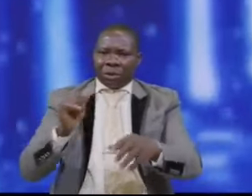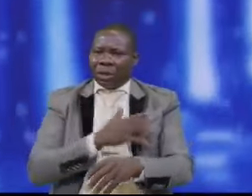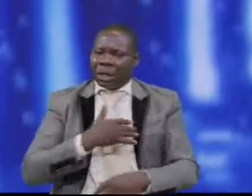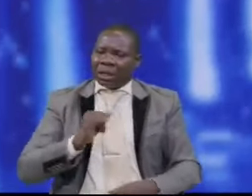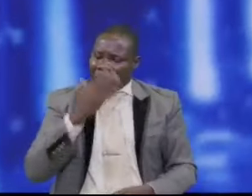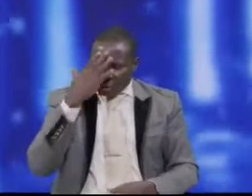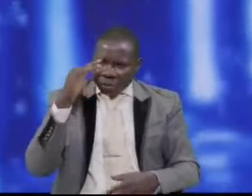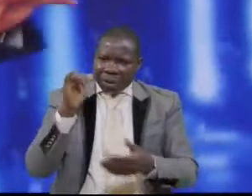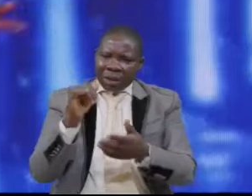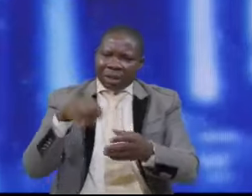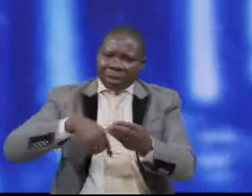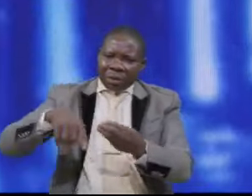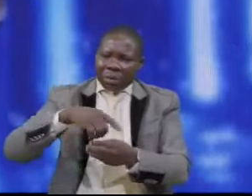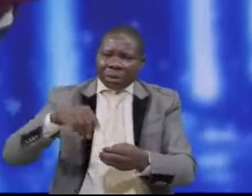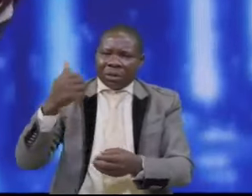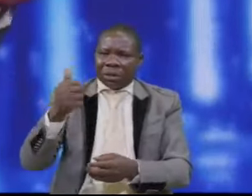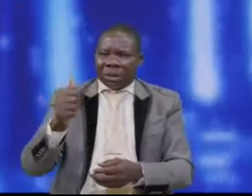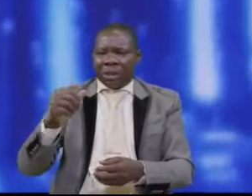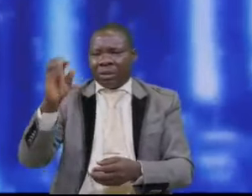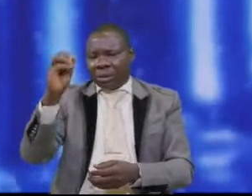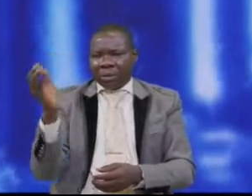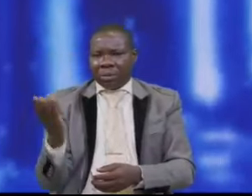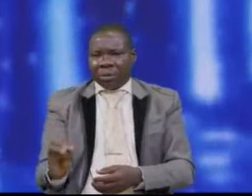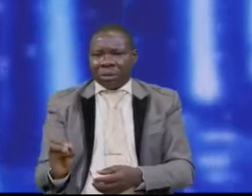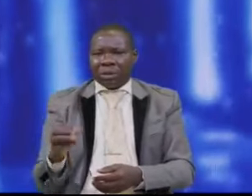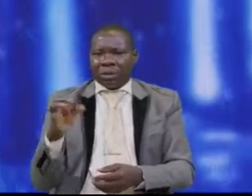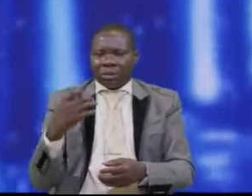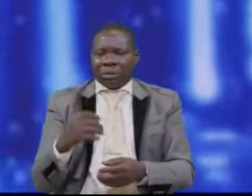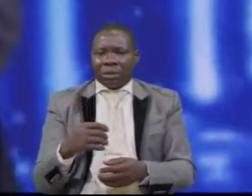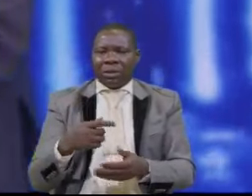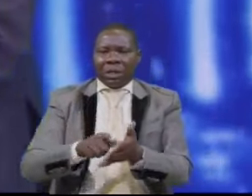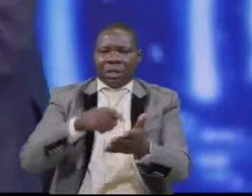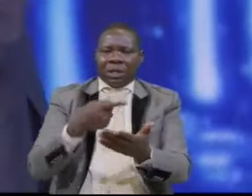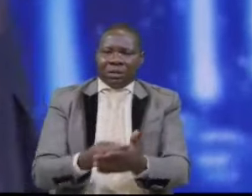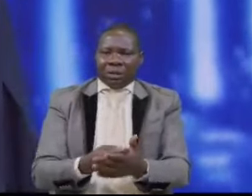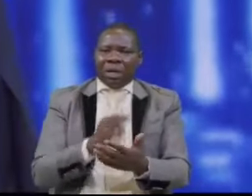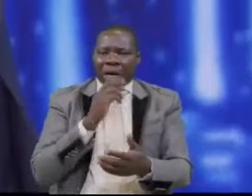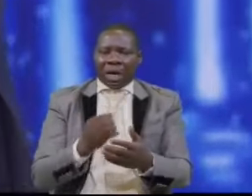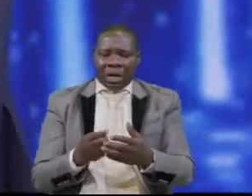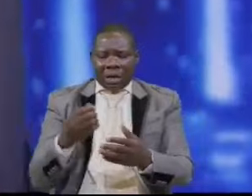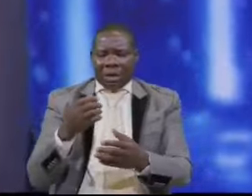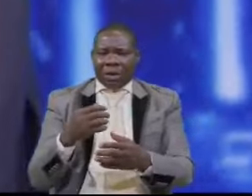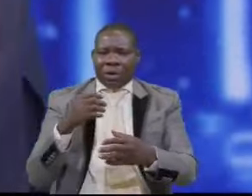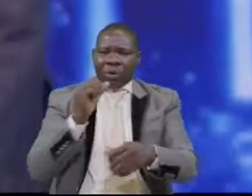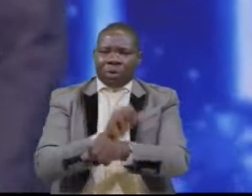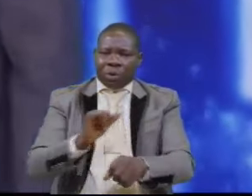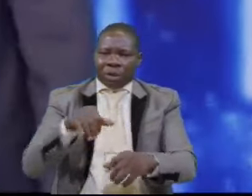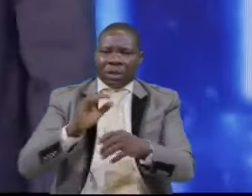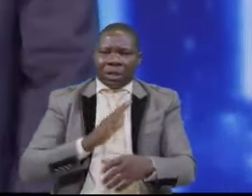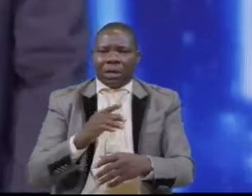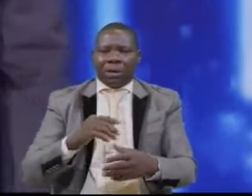10% of the graduates are employed in her country. And then she said, all the